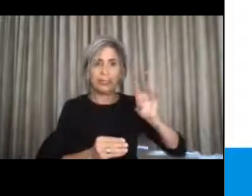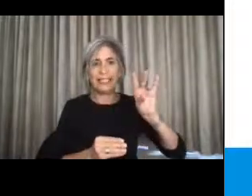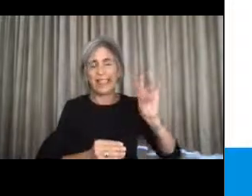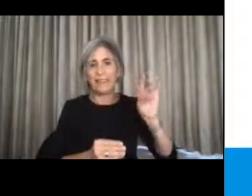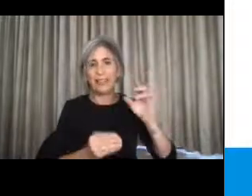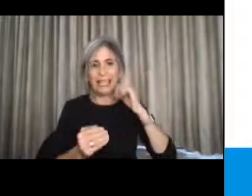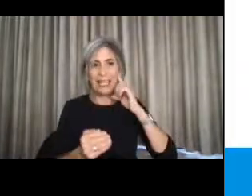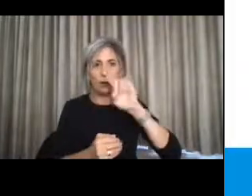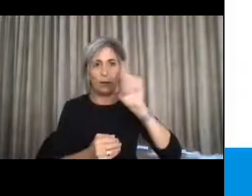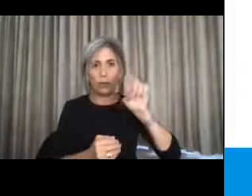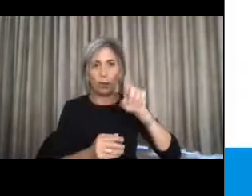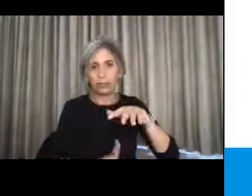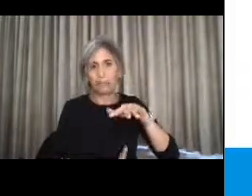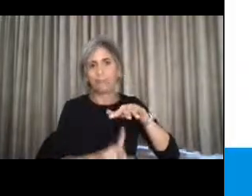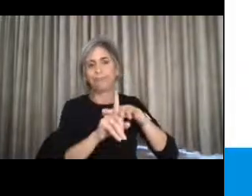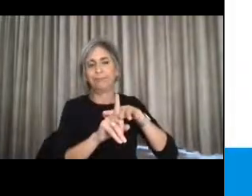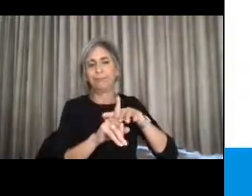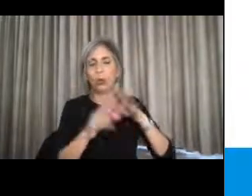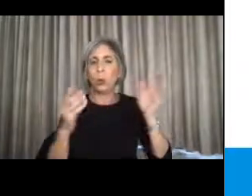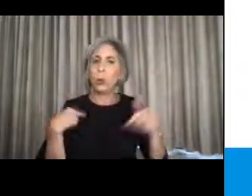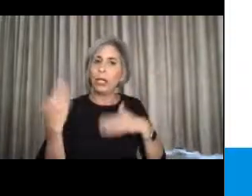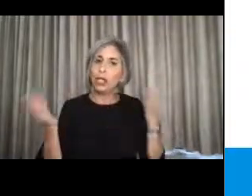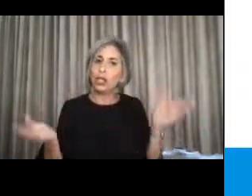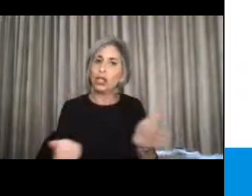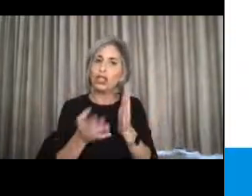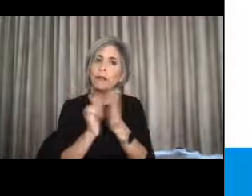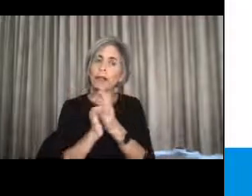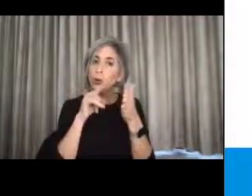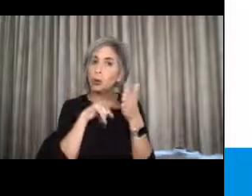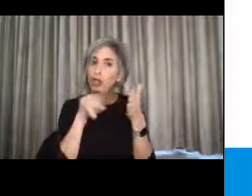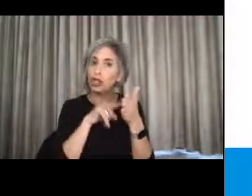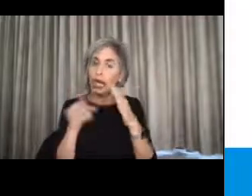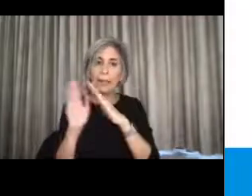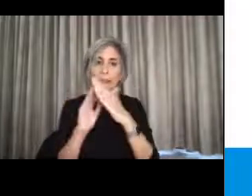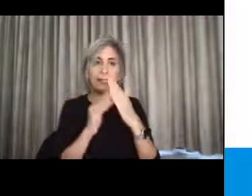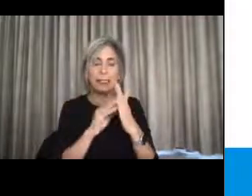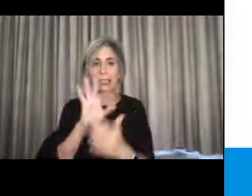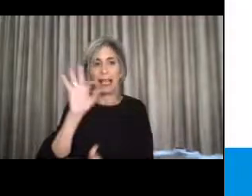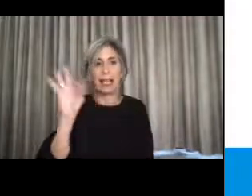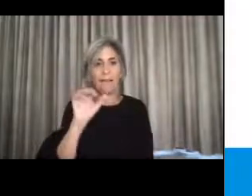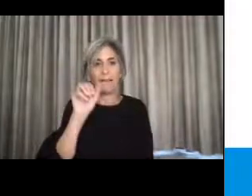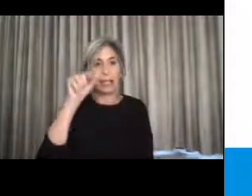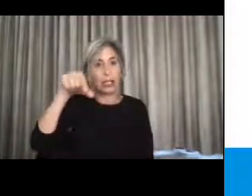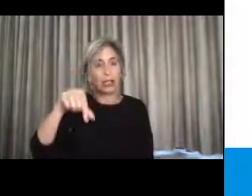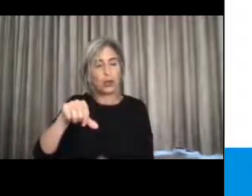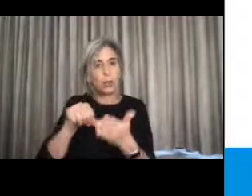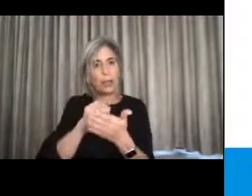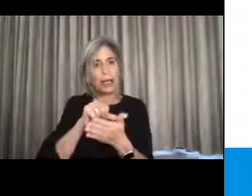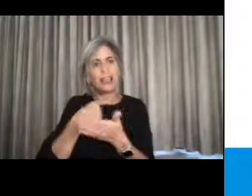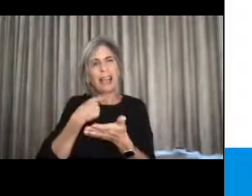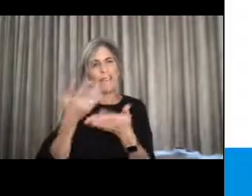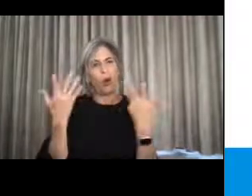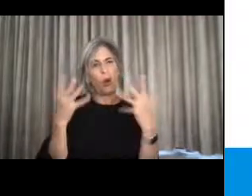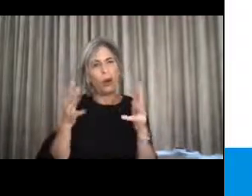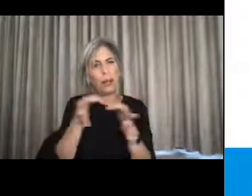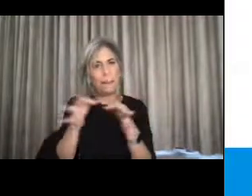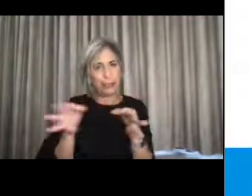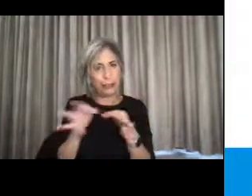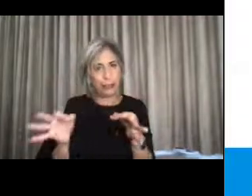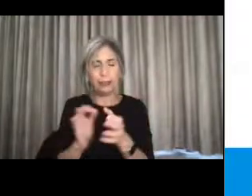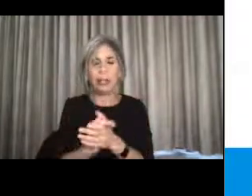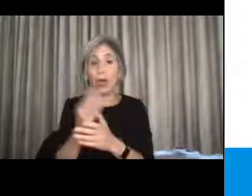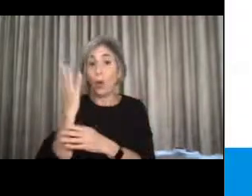may arise. We strongly encourage that you check the city's FAQ page, as I discussed earlier, because a lot of times